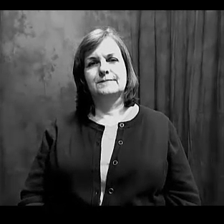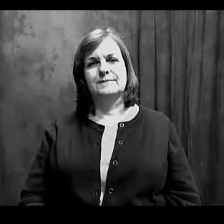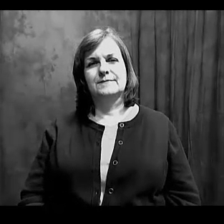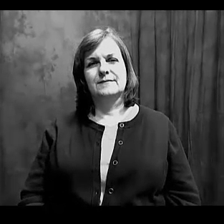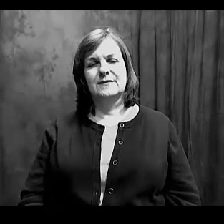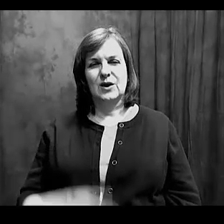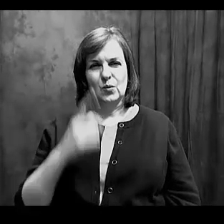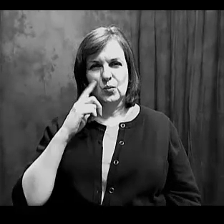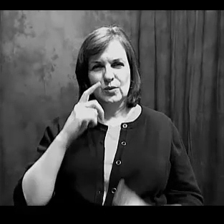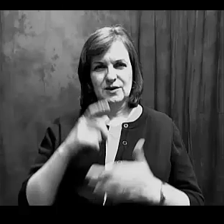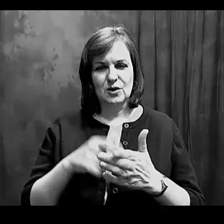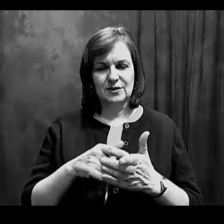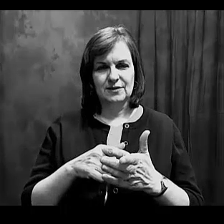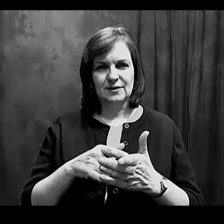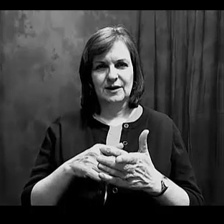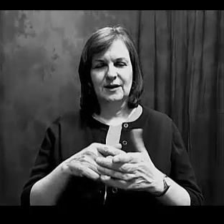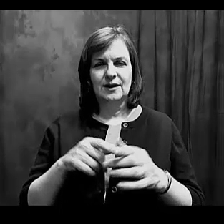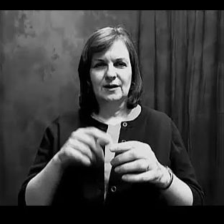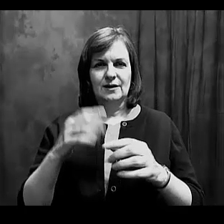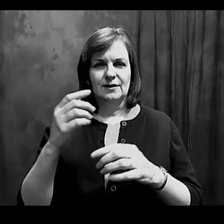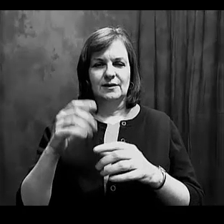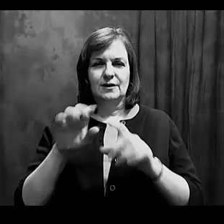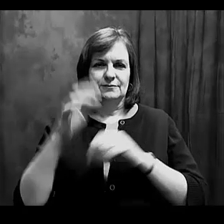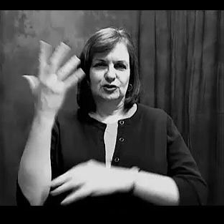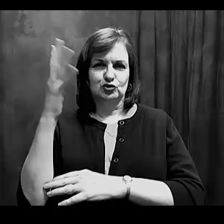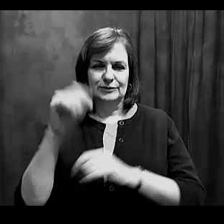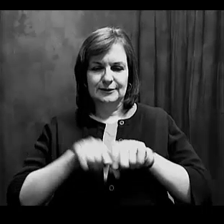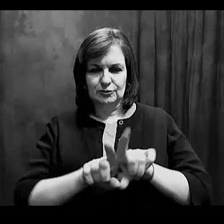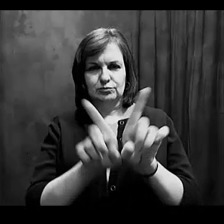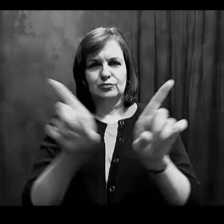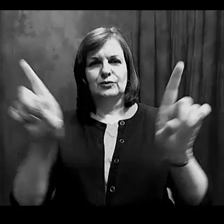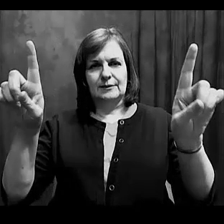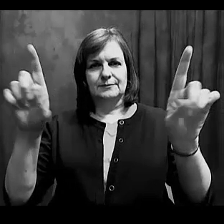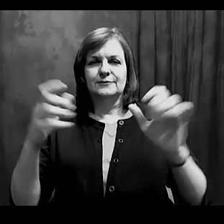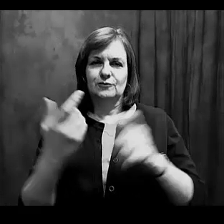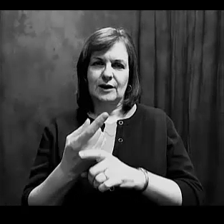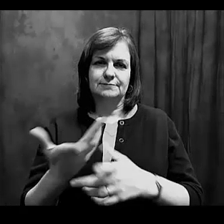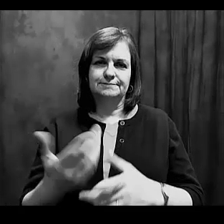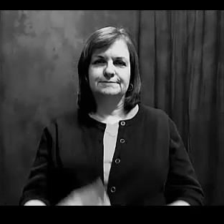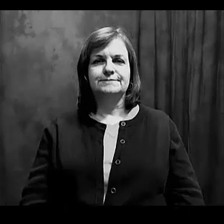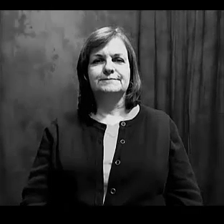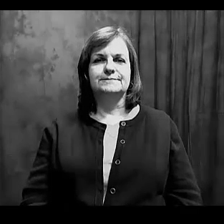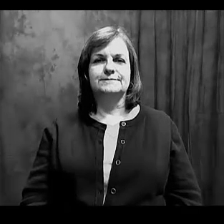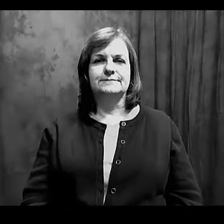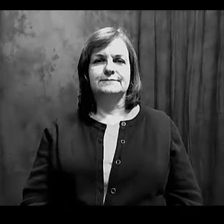Okay, so you can see how we're starting to divide out our tree, right?